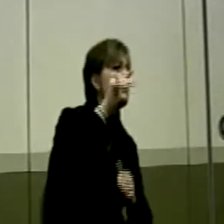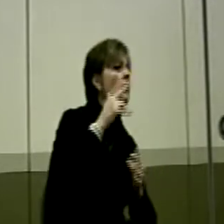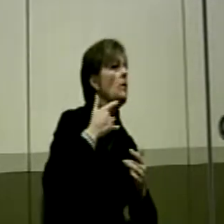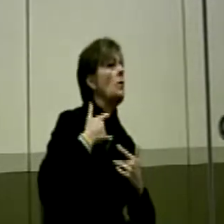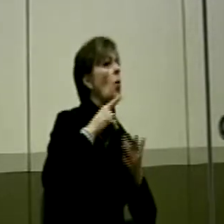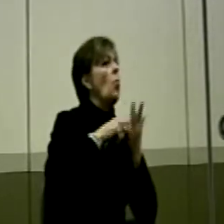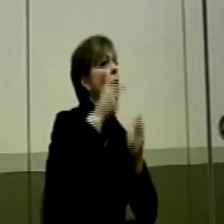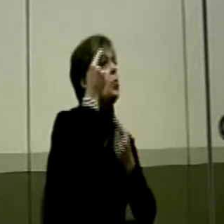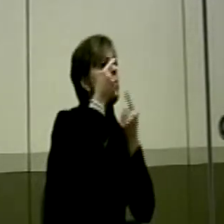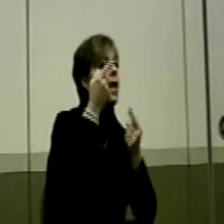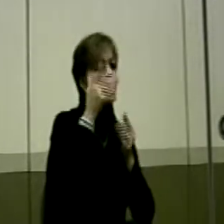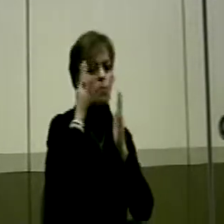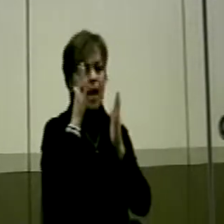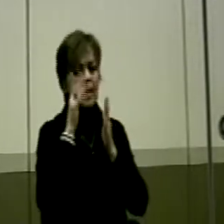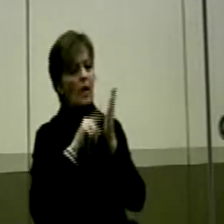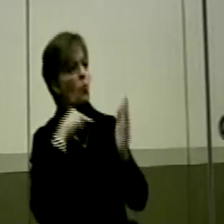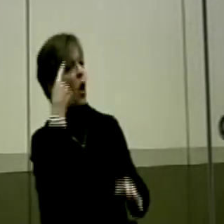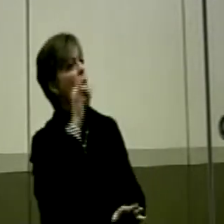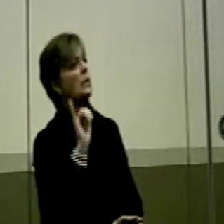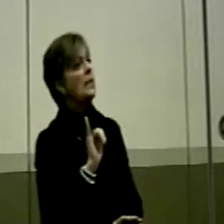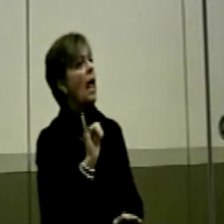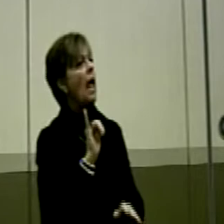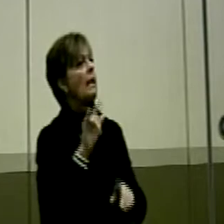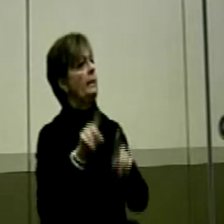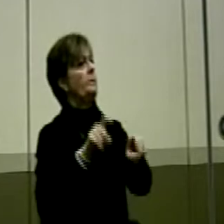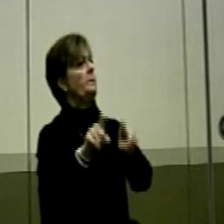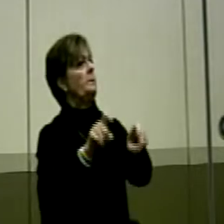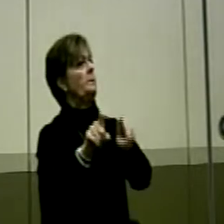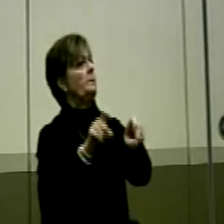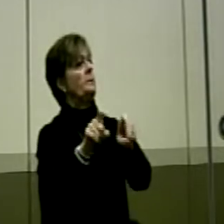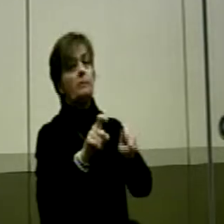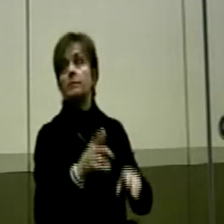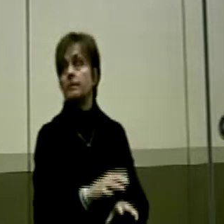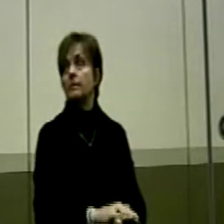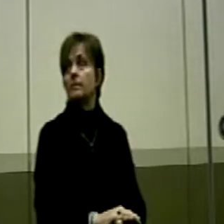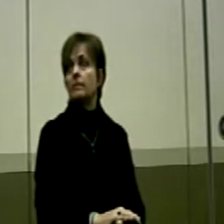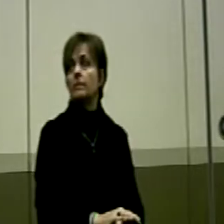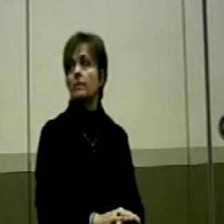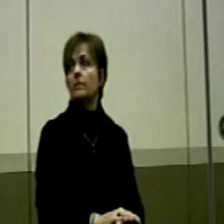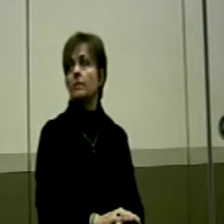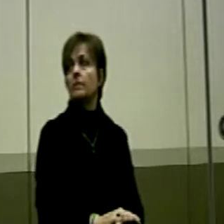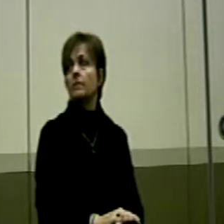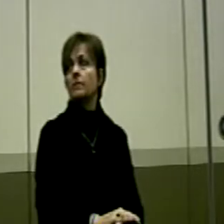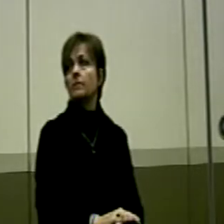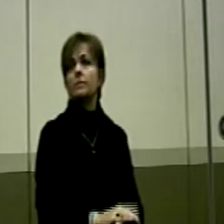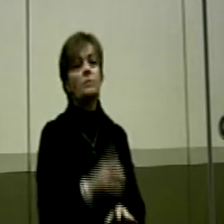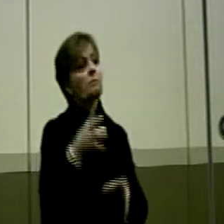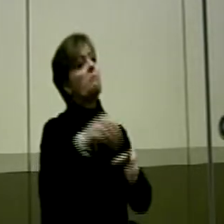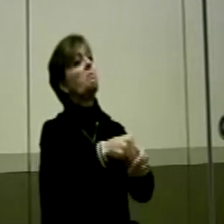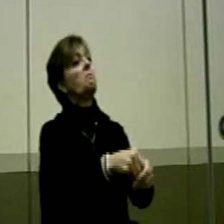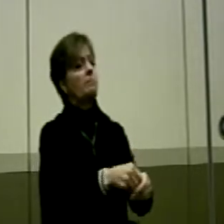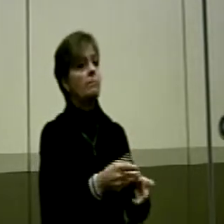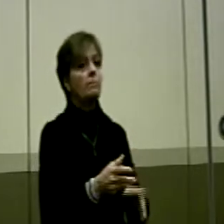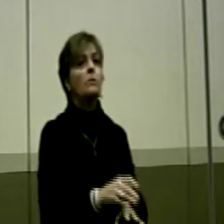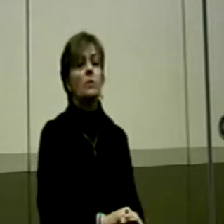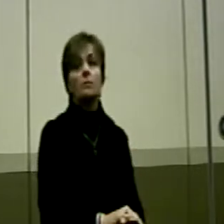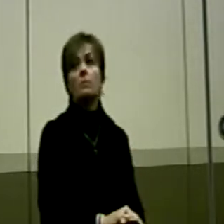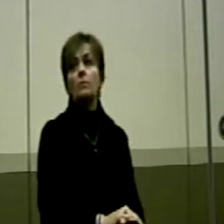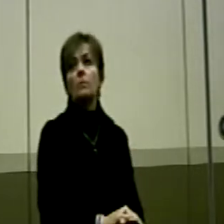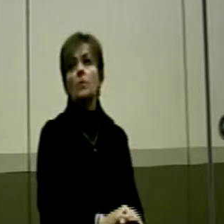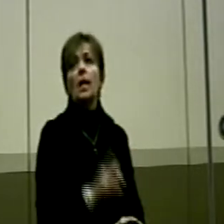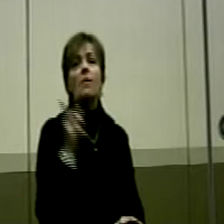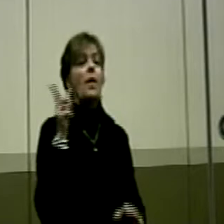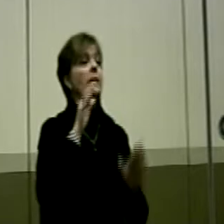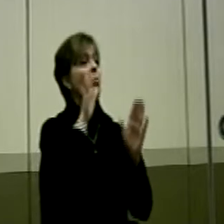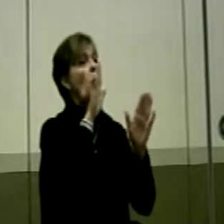you're going to use learning occurs in socialization and with language, so if you're going to use the social group to design,